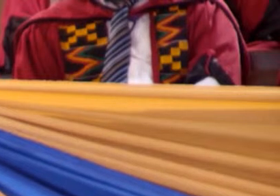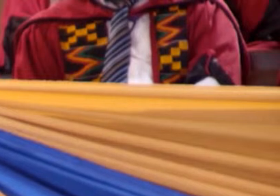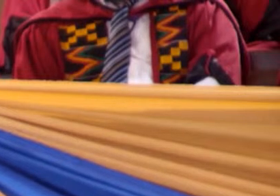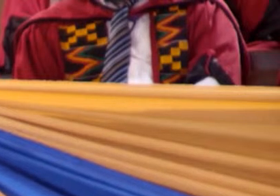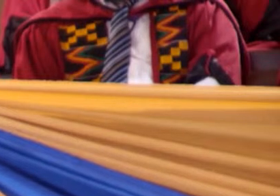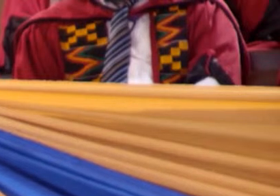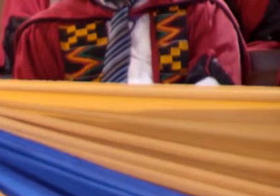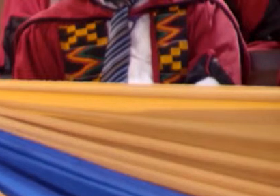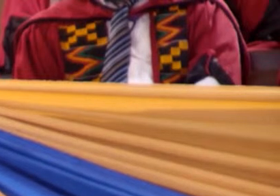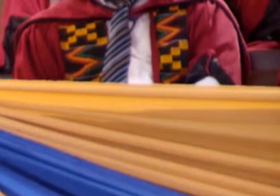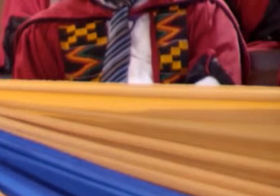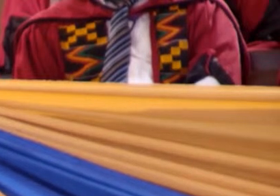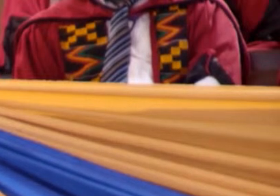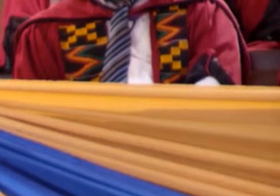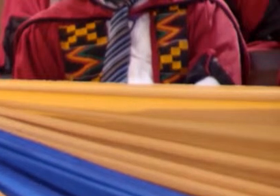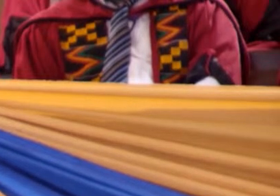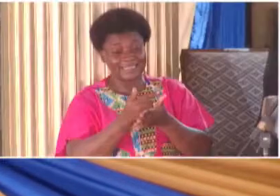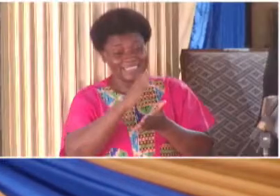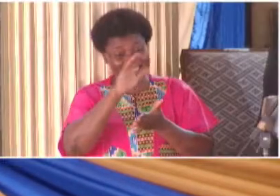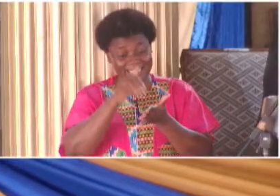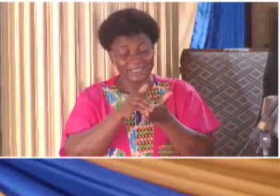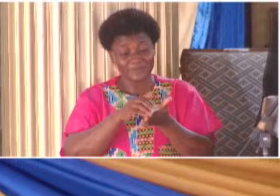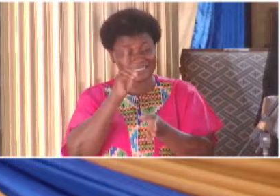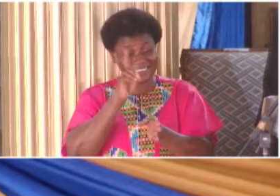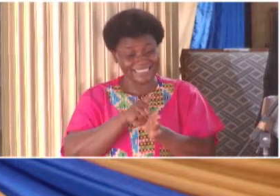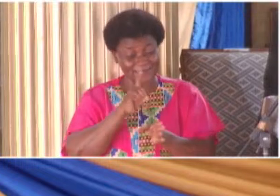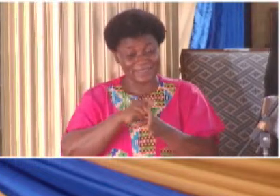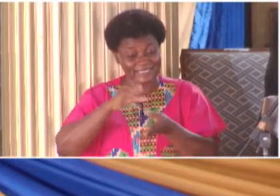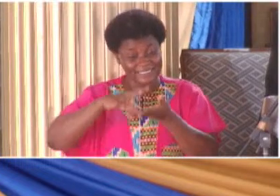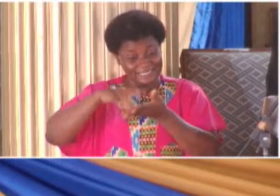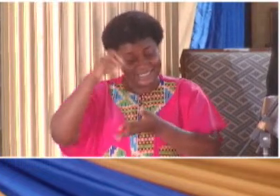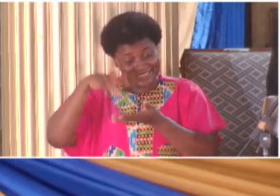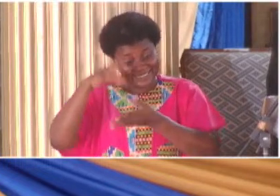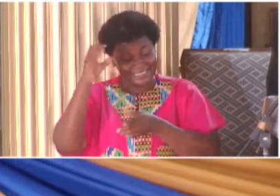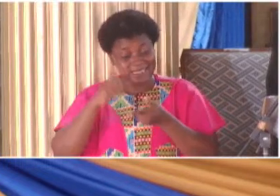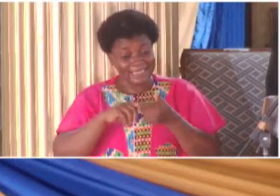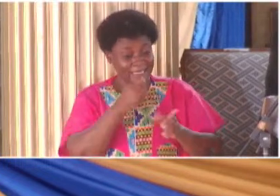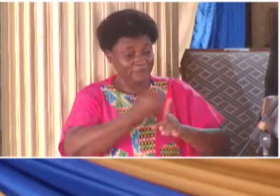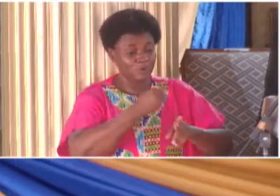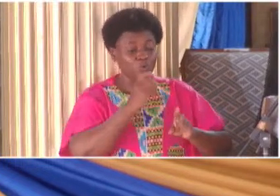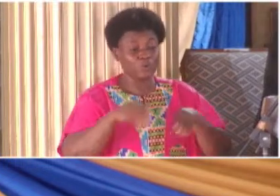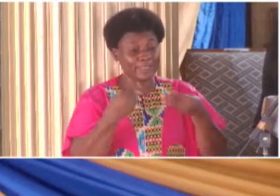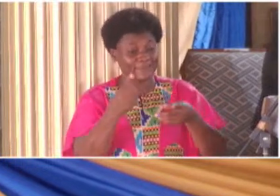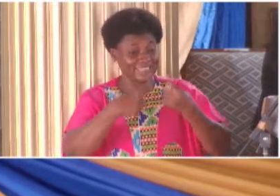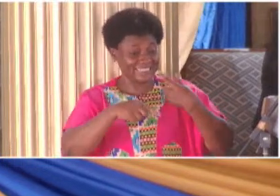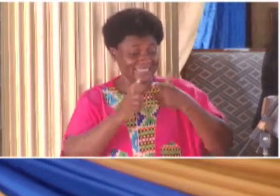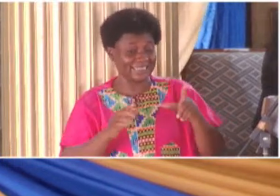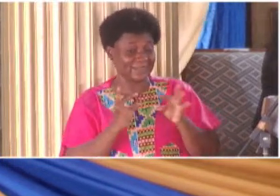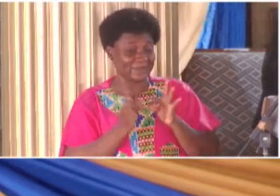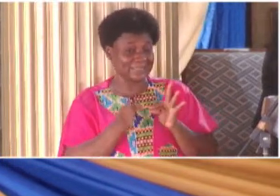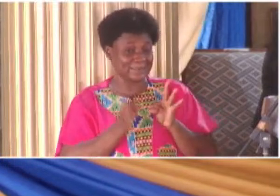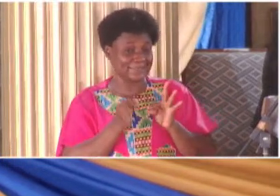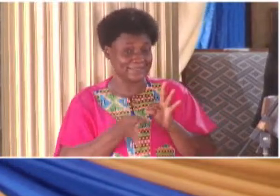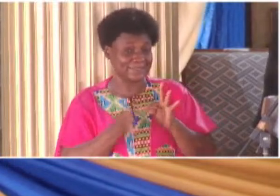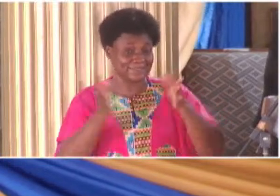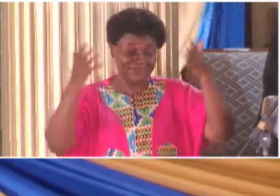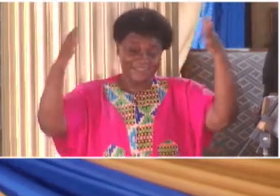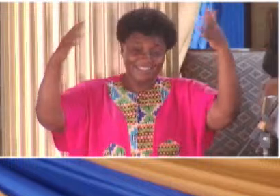the University of Ghana Center for Disability Studies and Advocacy, who gave us the sign language